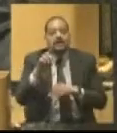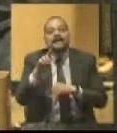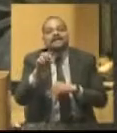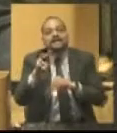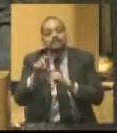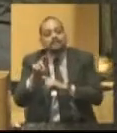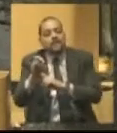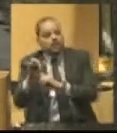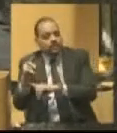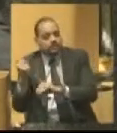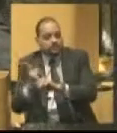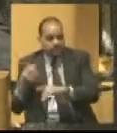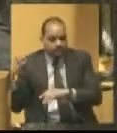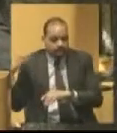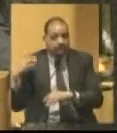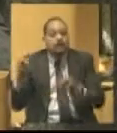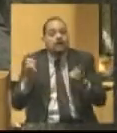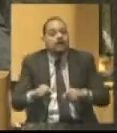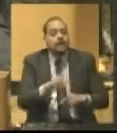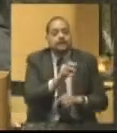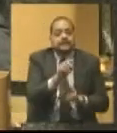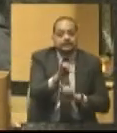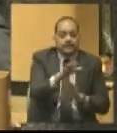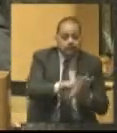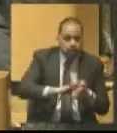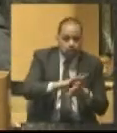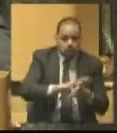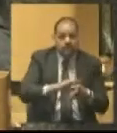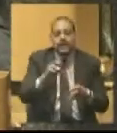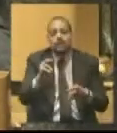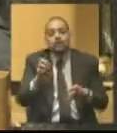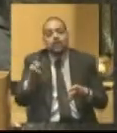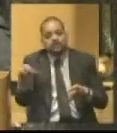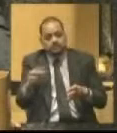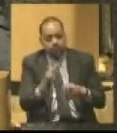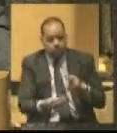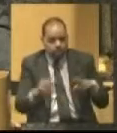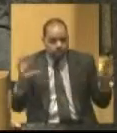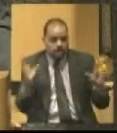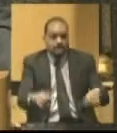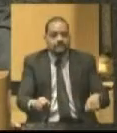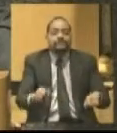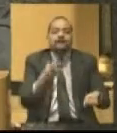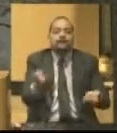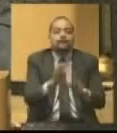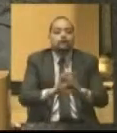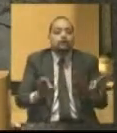River, capturing New Orleans and with it the heavily populated slave plantation parishes of southern